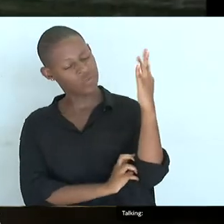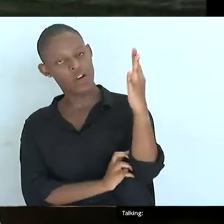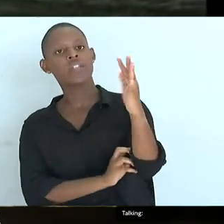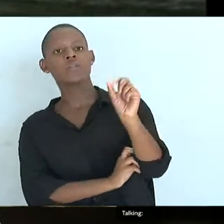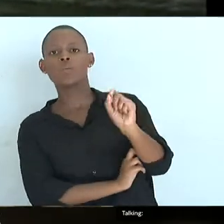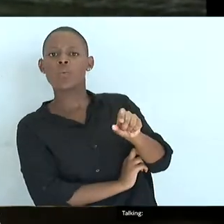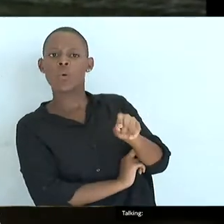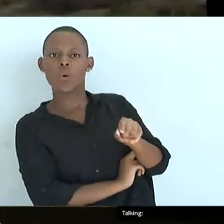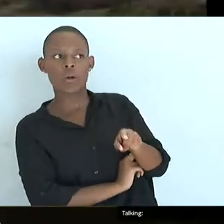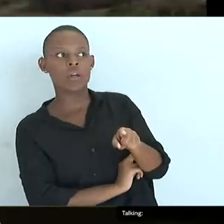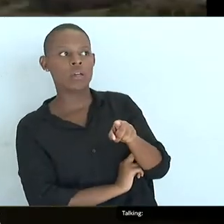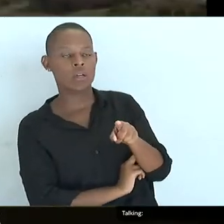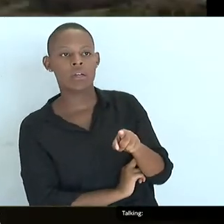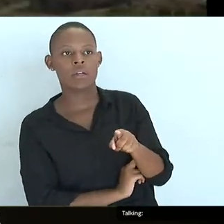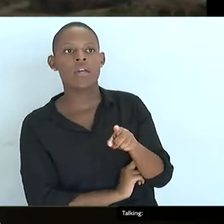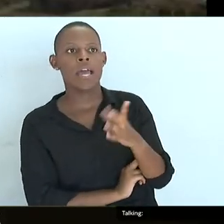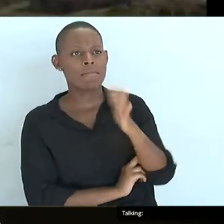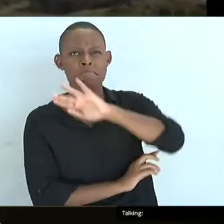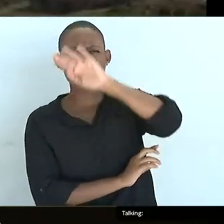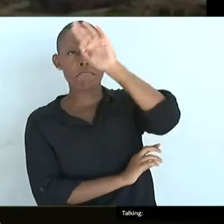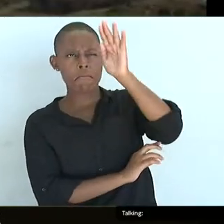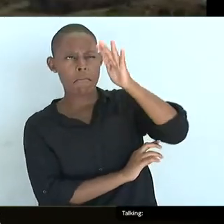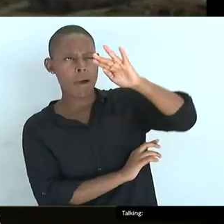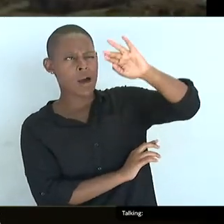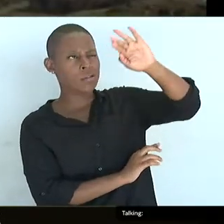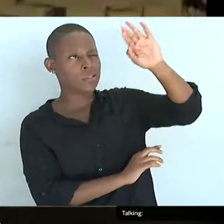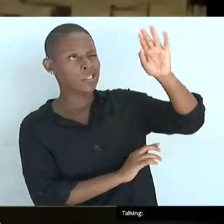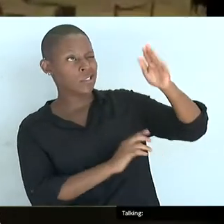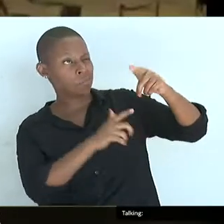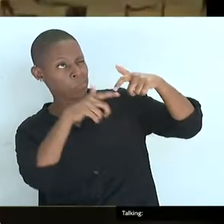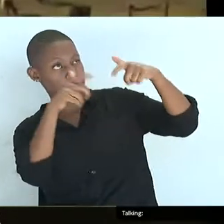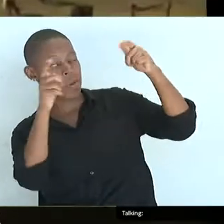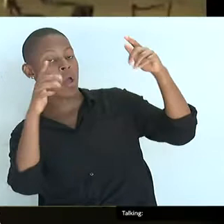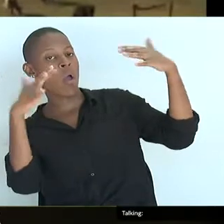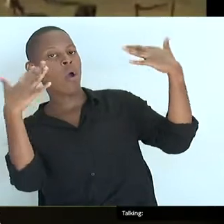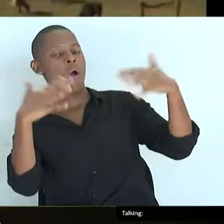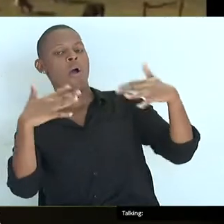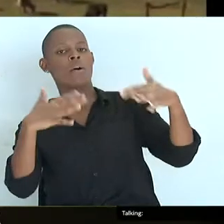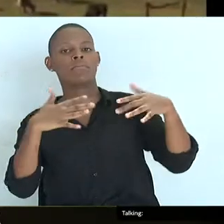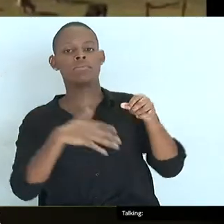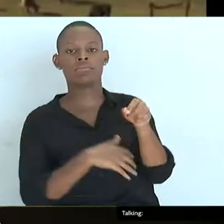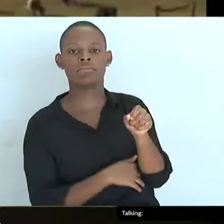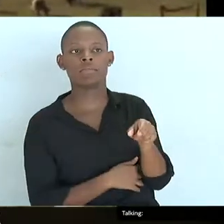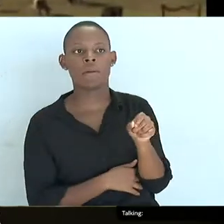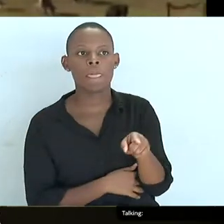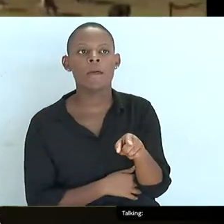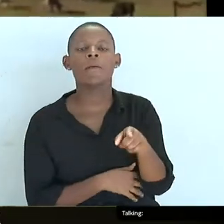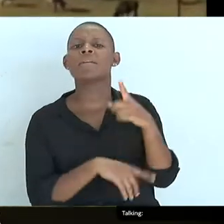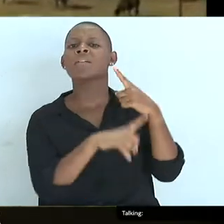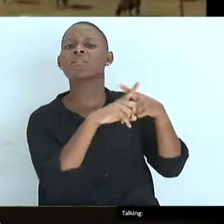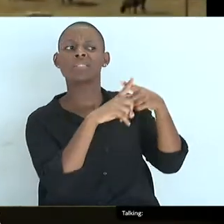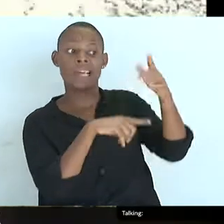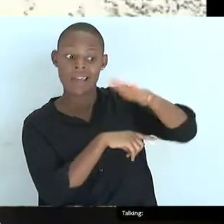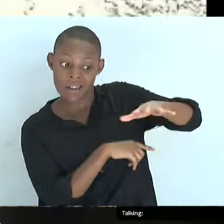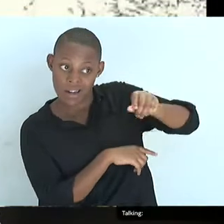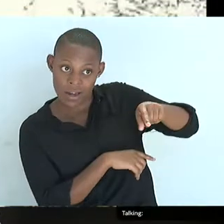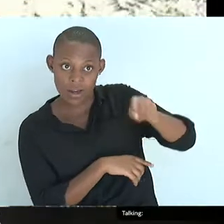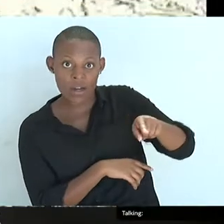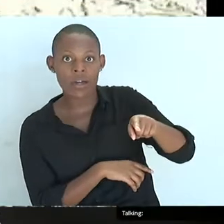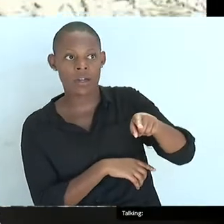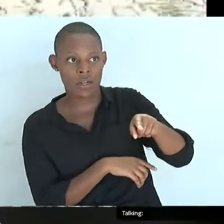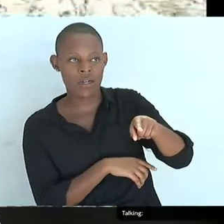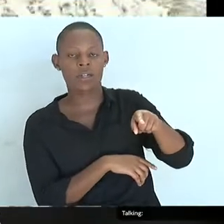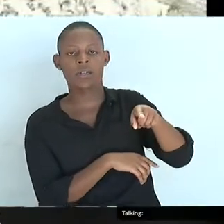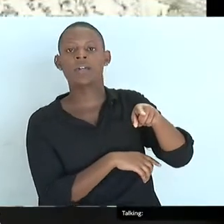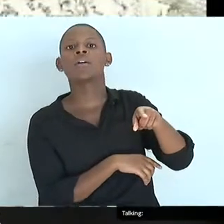grasslands, and grand mountains. In the 18th century, the Amaxhosa in the area led minor cattle